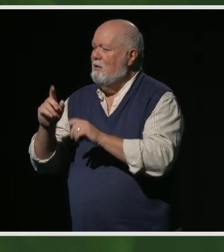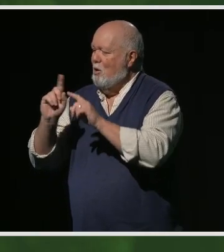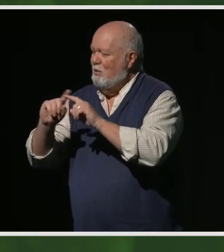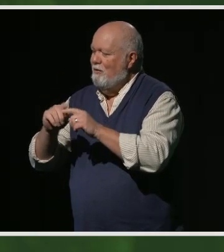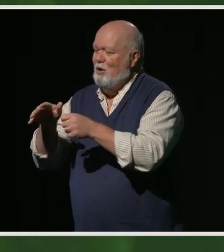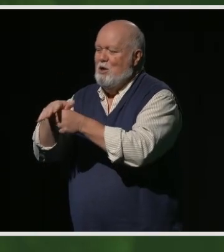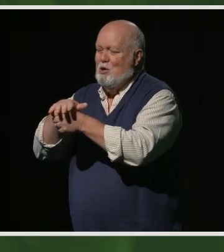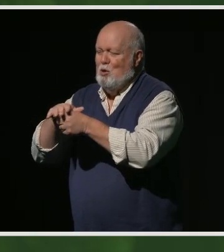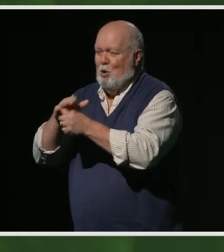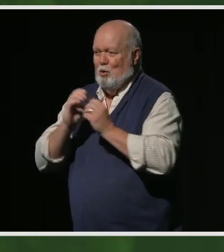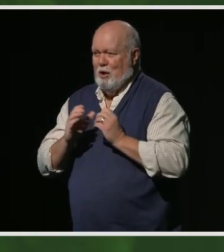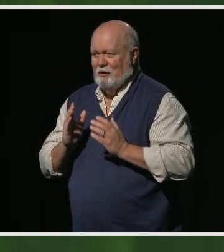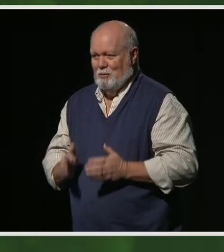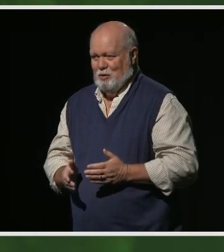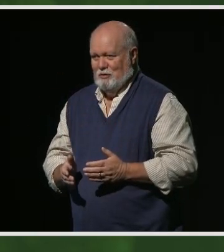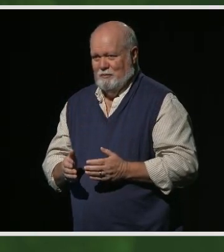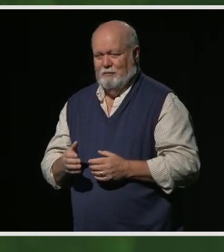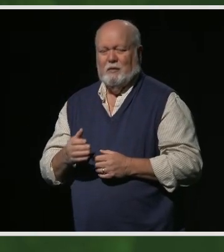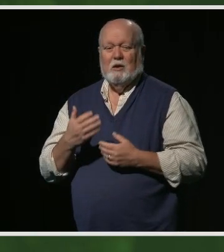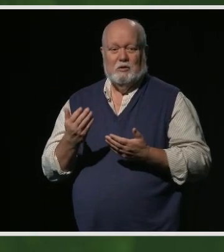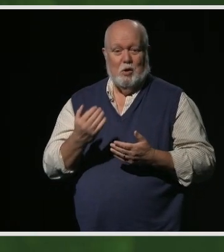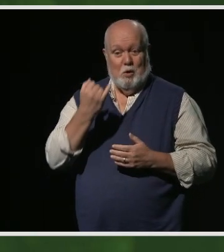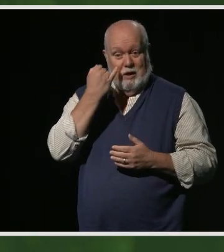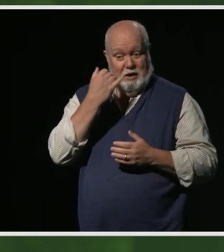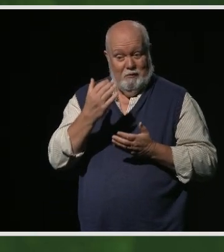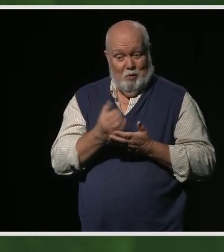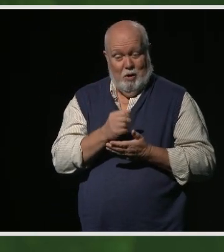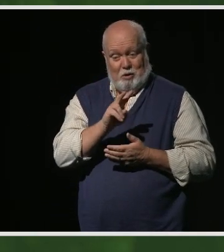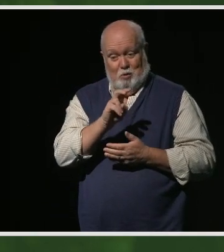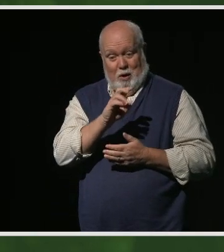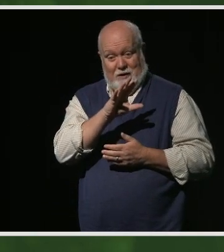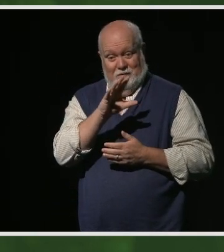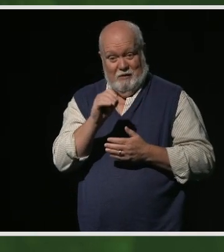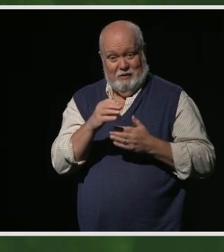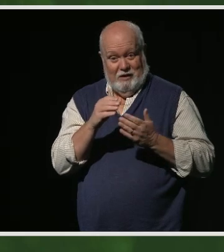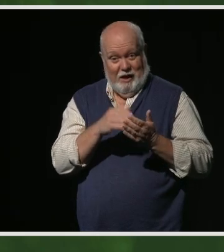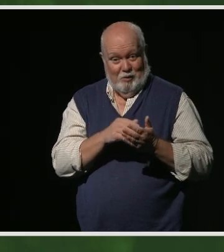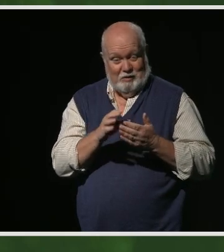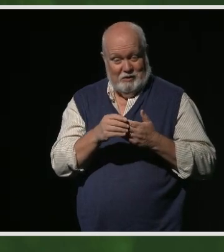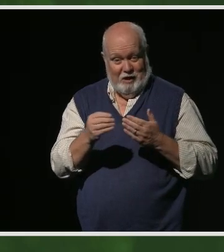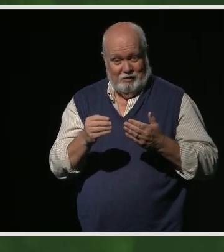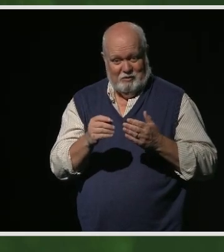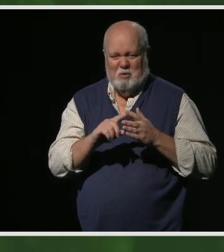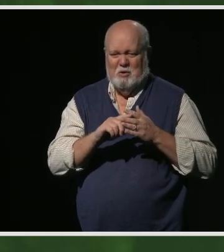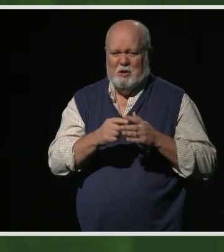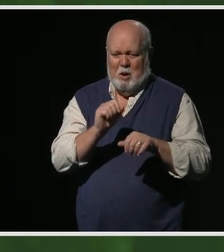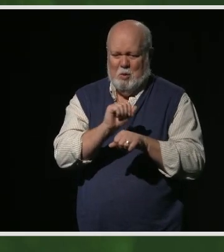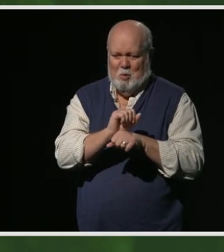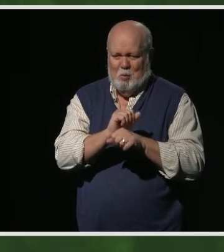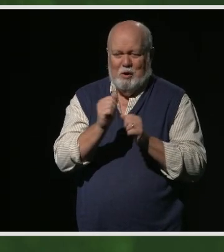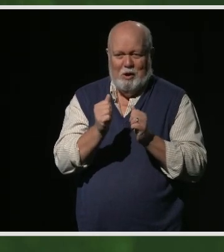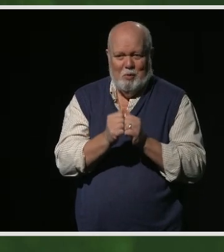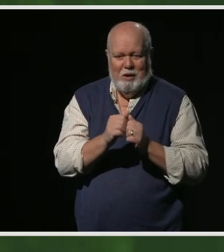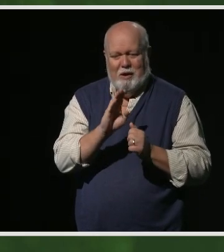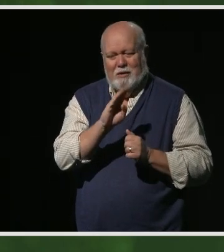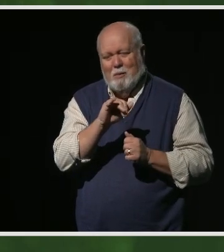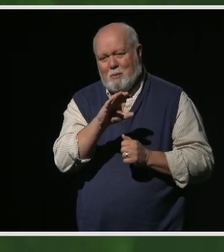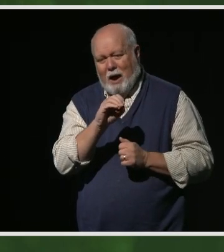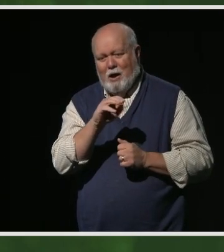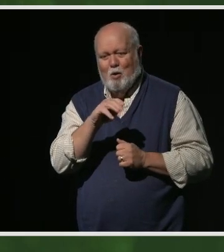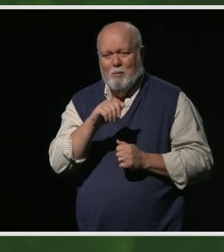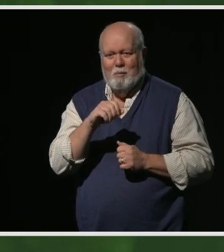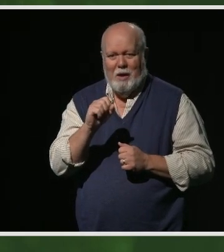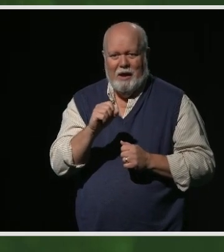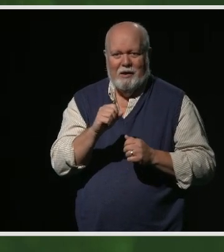So use of funds. If we were to win $250,000, we would be starting to work with these biomass feedstock providers. That would be about 2